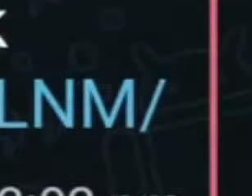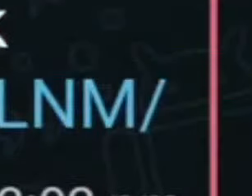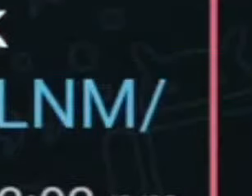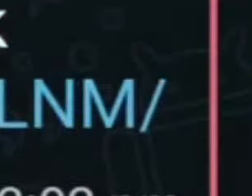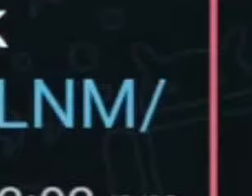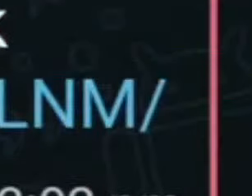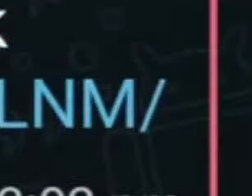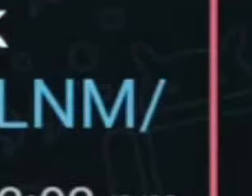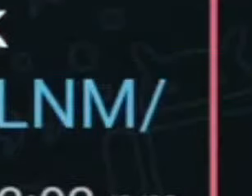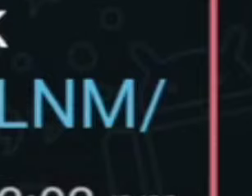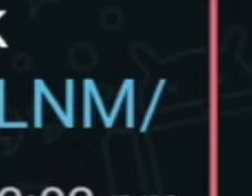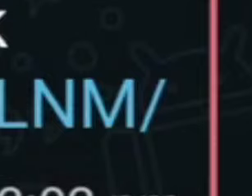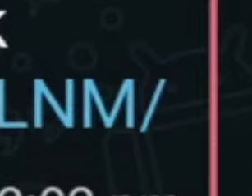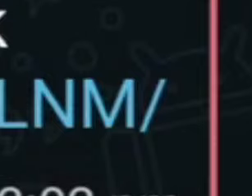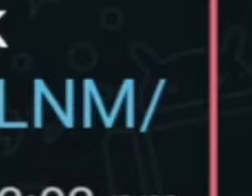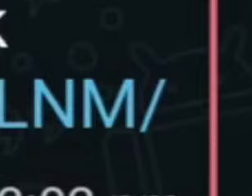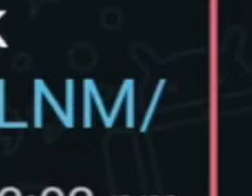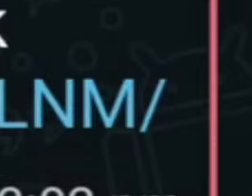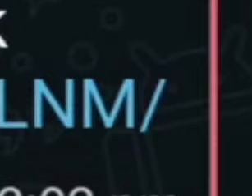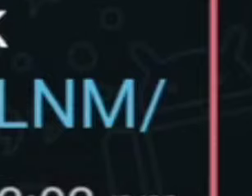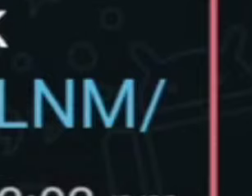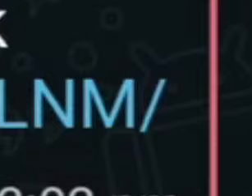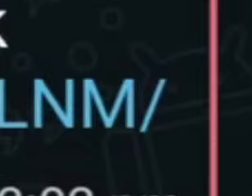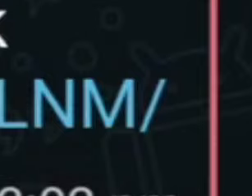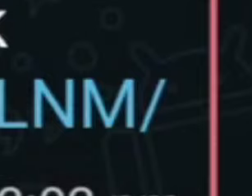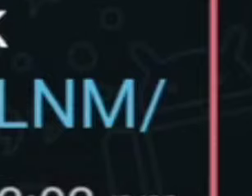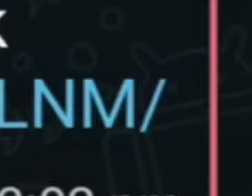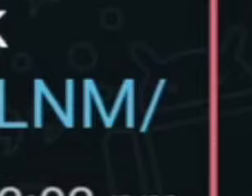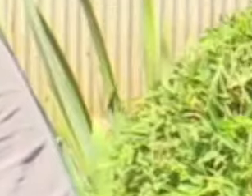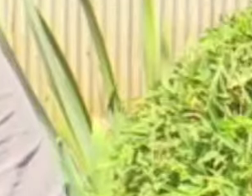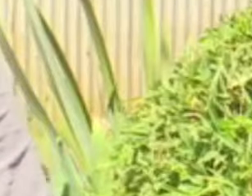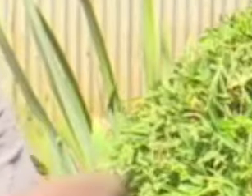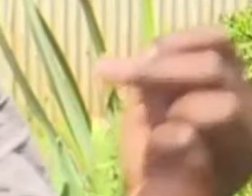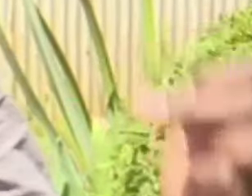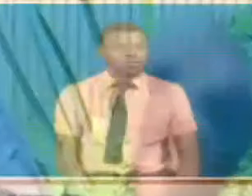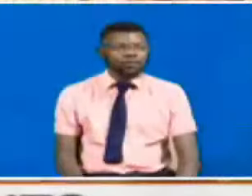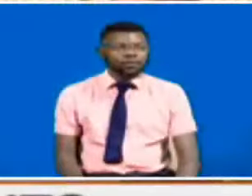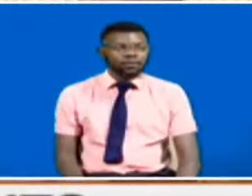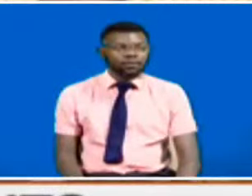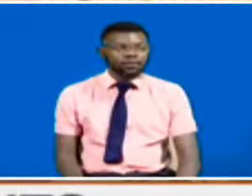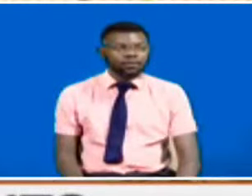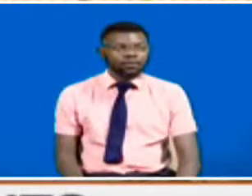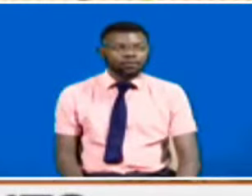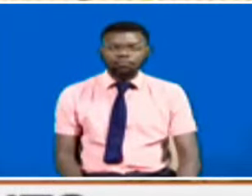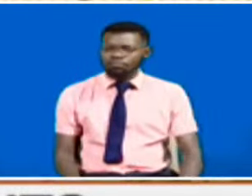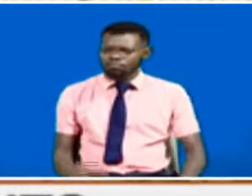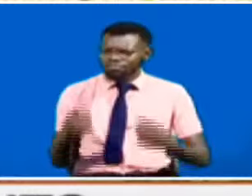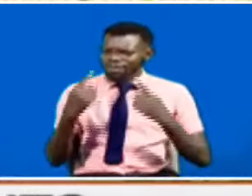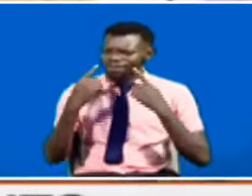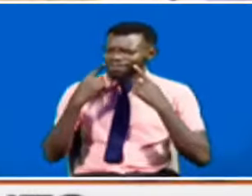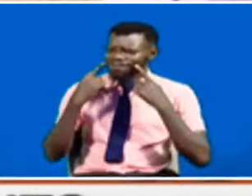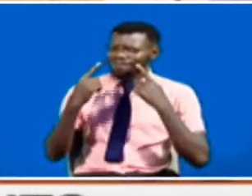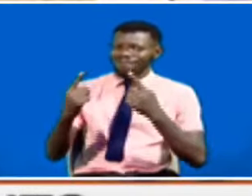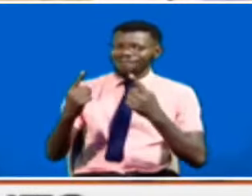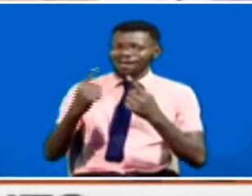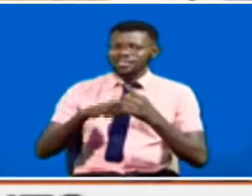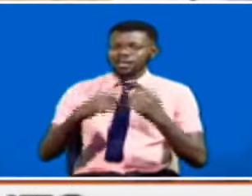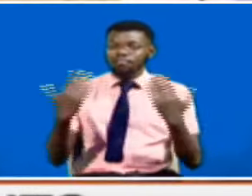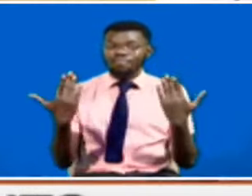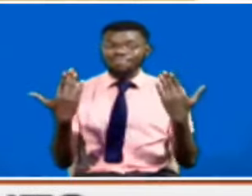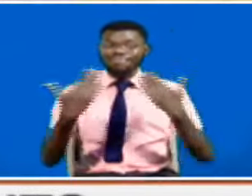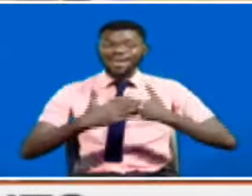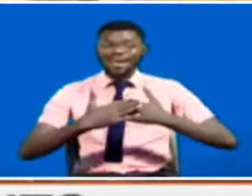through mobile money transfer at 10:16 p.m. Mwenyewe niliona mtandaoni usiku na asubuhi